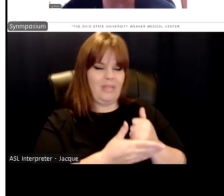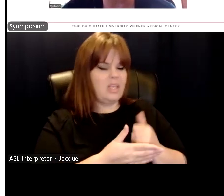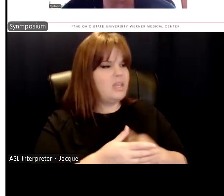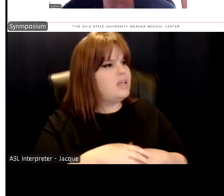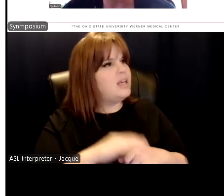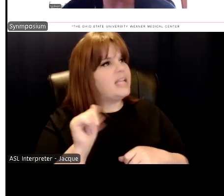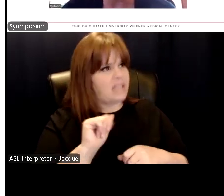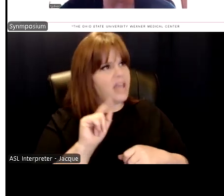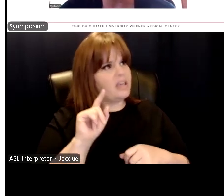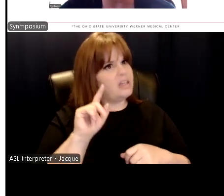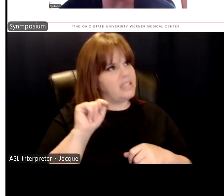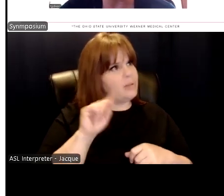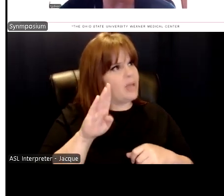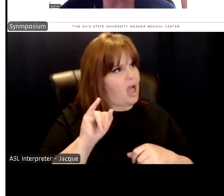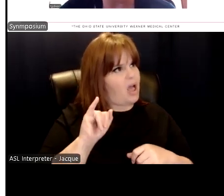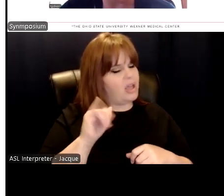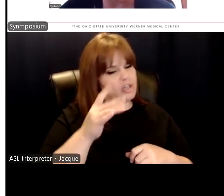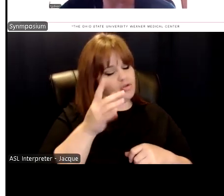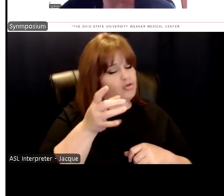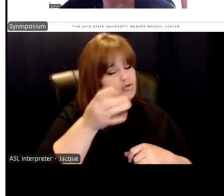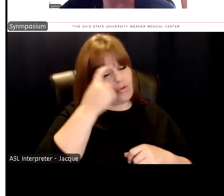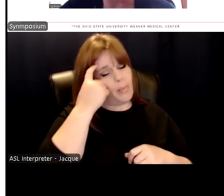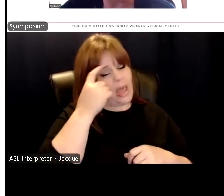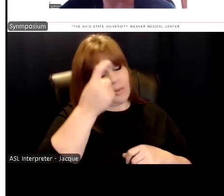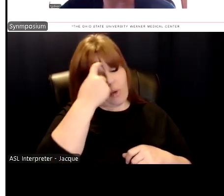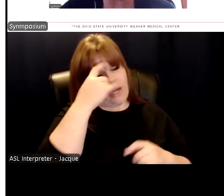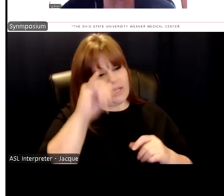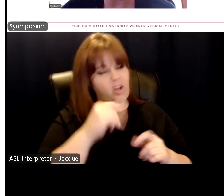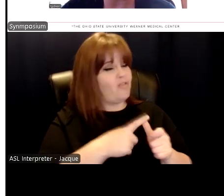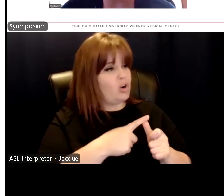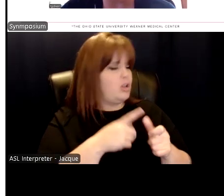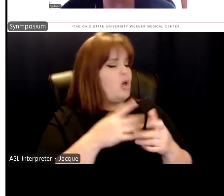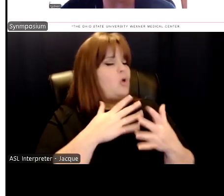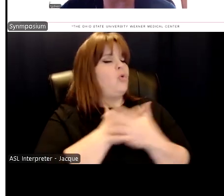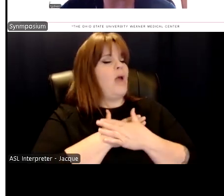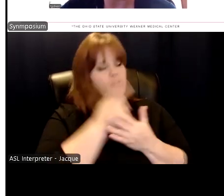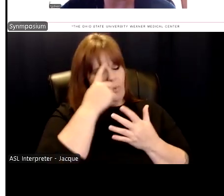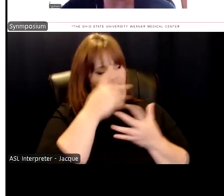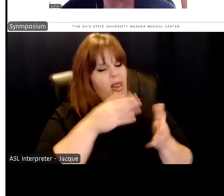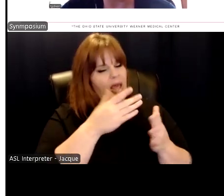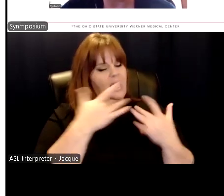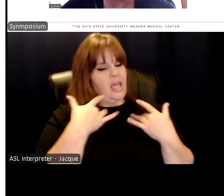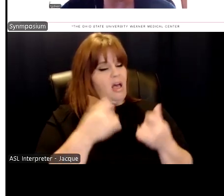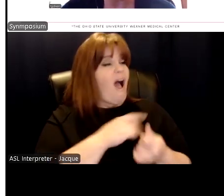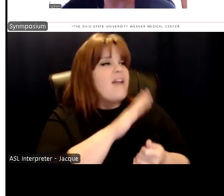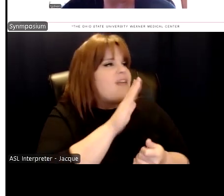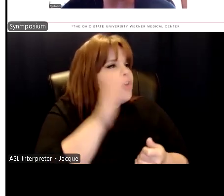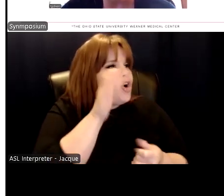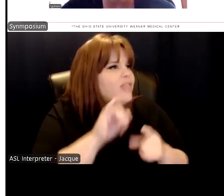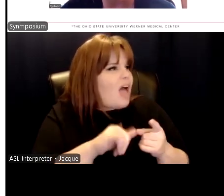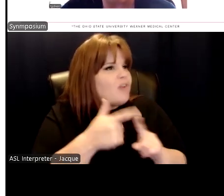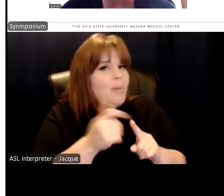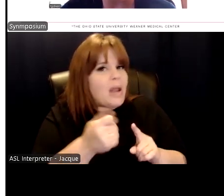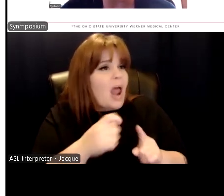brain injury. And the first thing you need to do is rest your brain and let it heal. I hadn't heard that from anyone else, and I had not done that. And